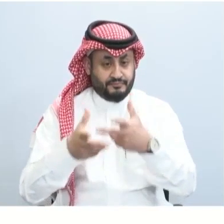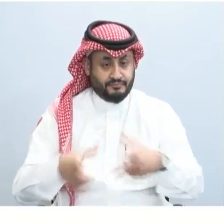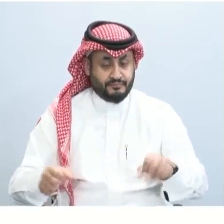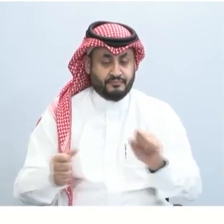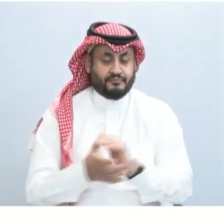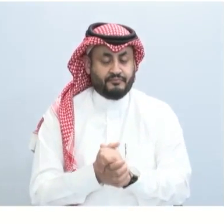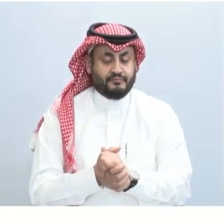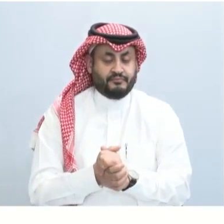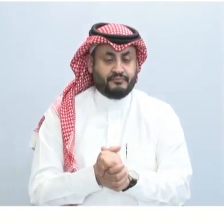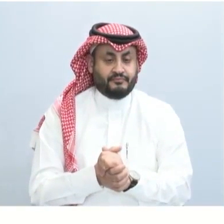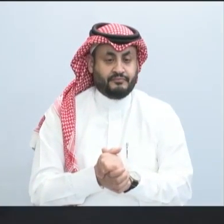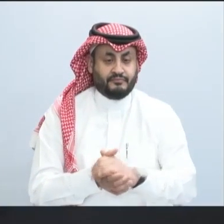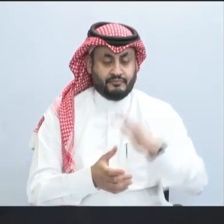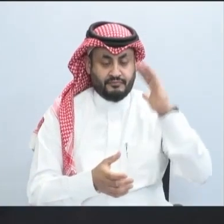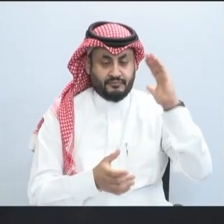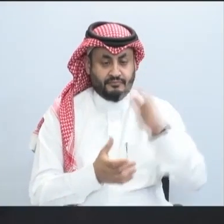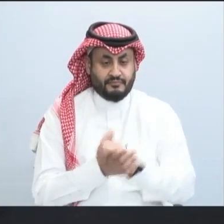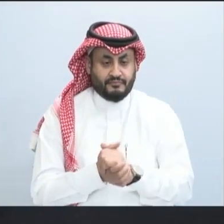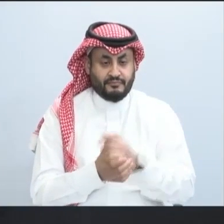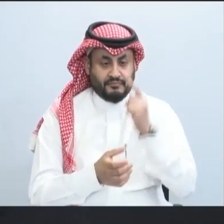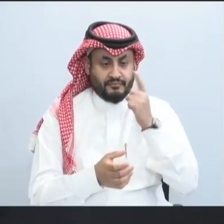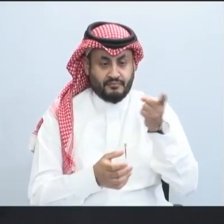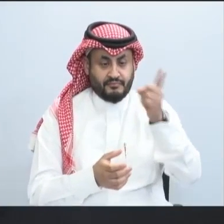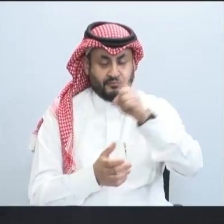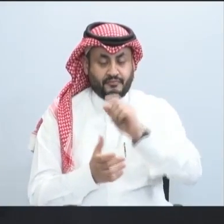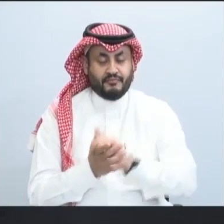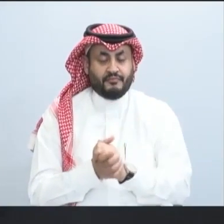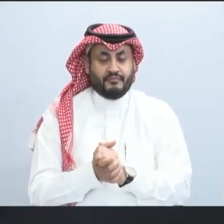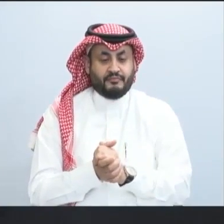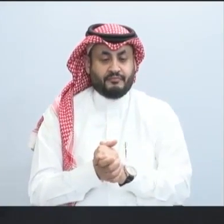now, we have reached the end of our lesson. Thank you very much for watching, and I'll see you next time.